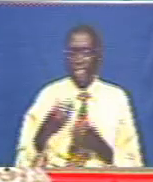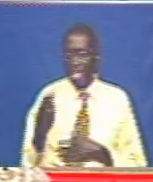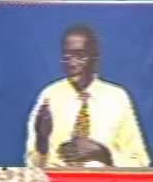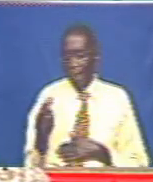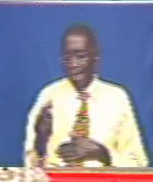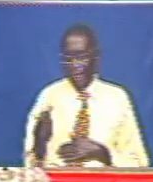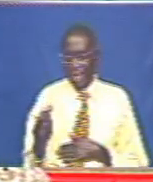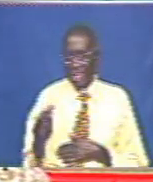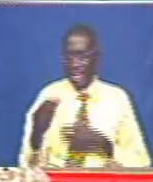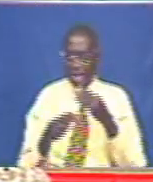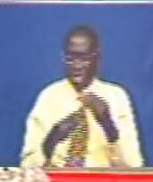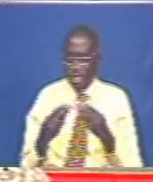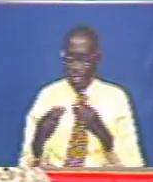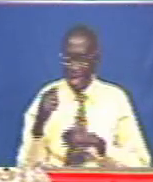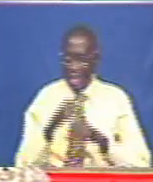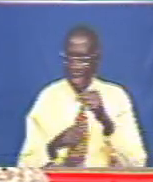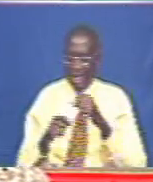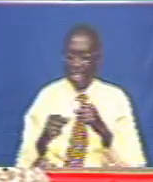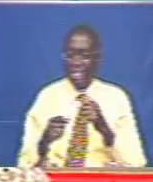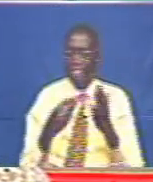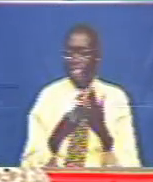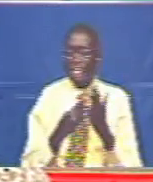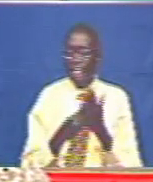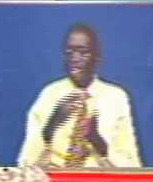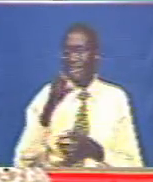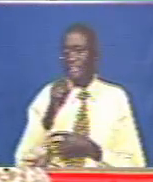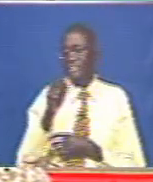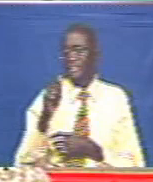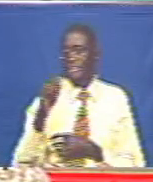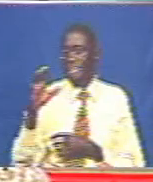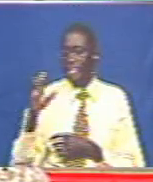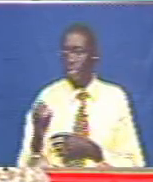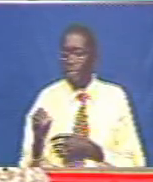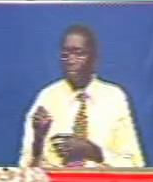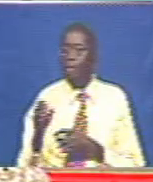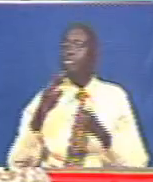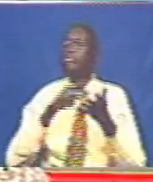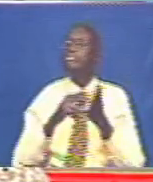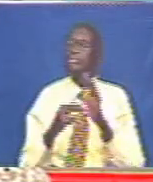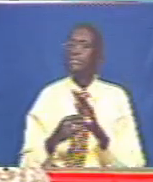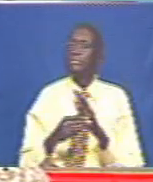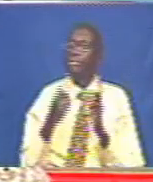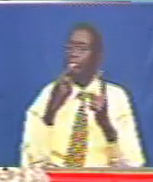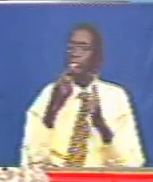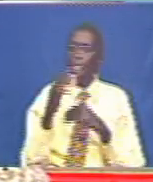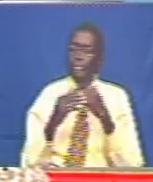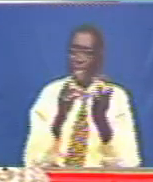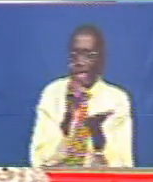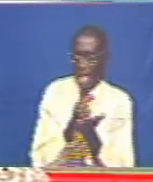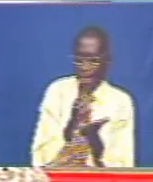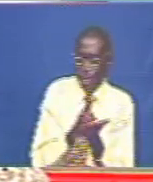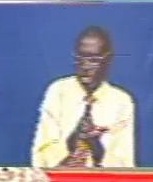various economic activities that are financed by the circle. Mm. So what that therefore means is that when we talk of the deposit